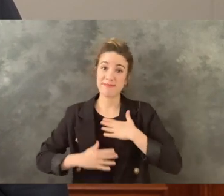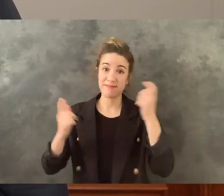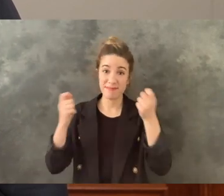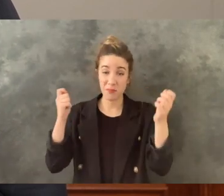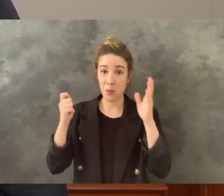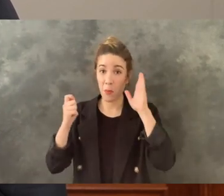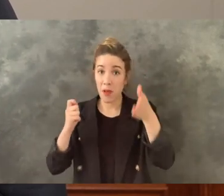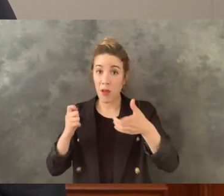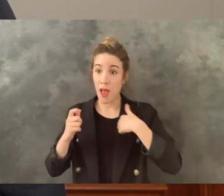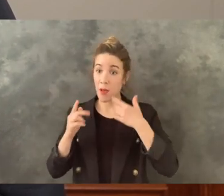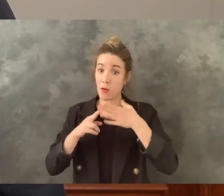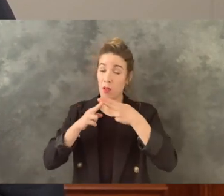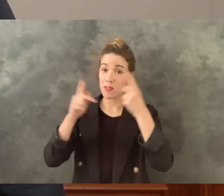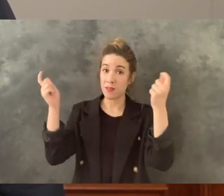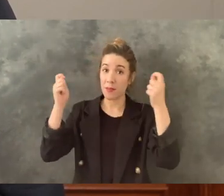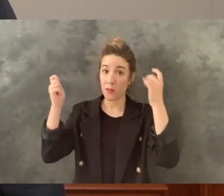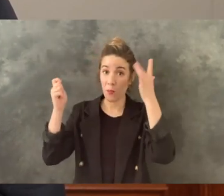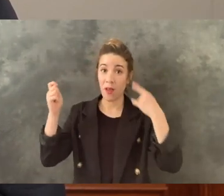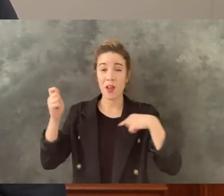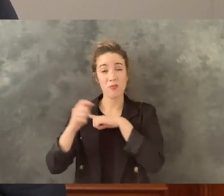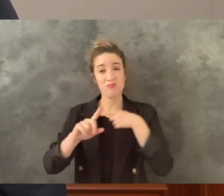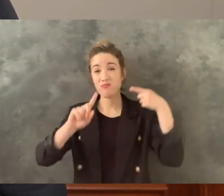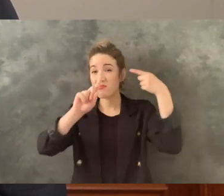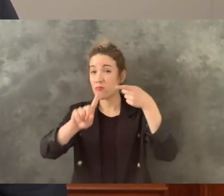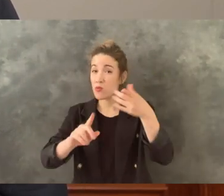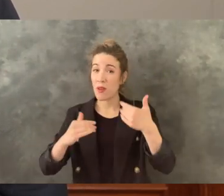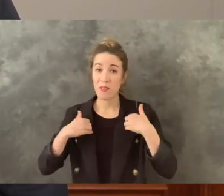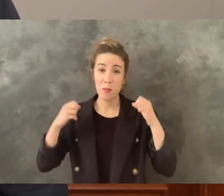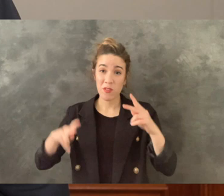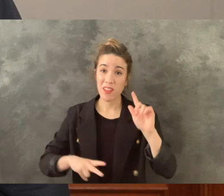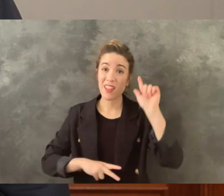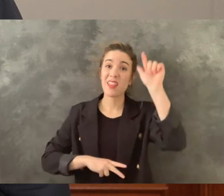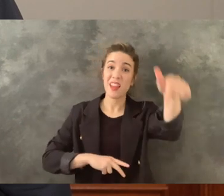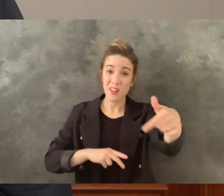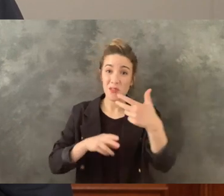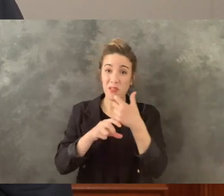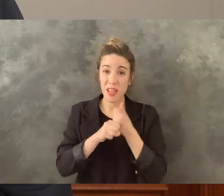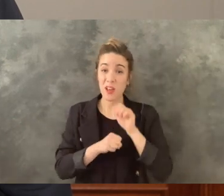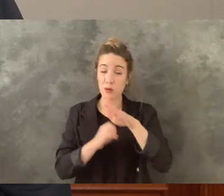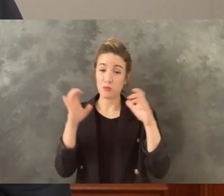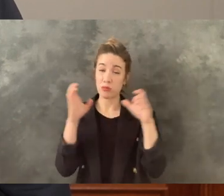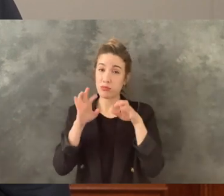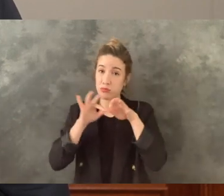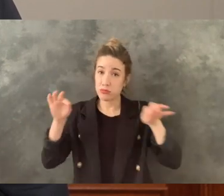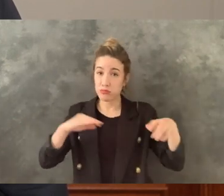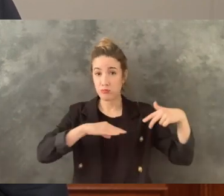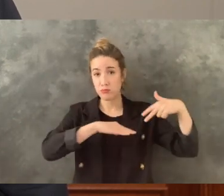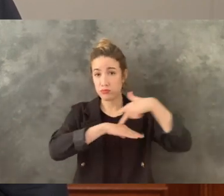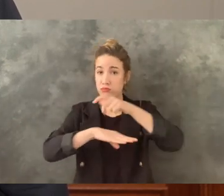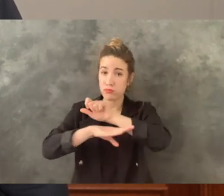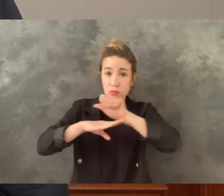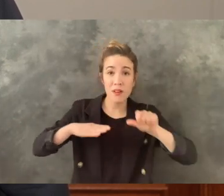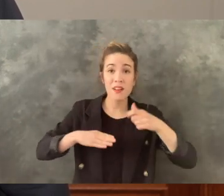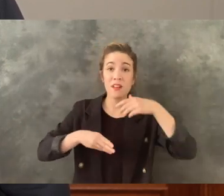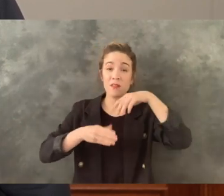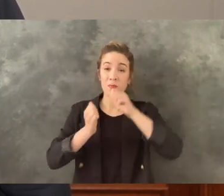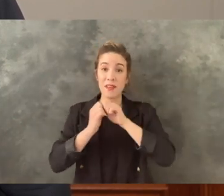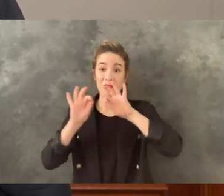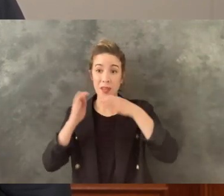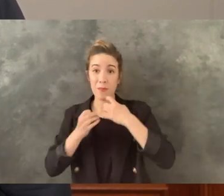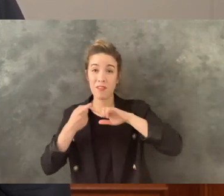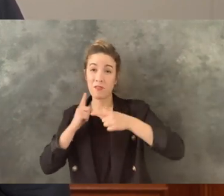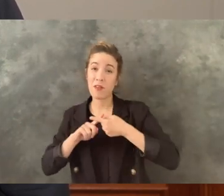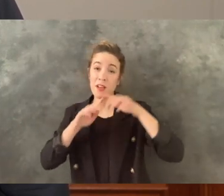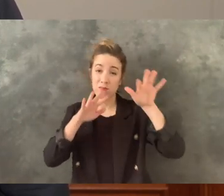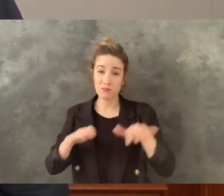I'm calling it a celebration because we intend for you to have the opportunity to walk across the stage to receive your diploma in front of